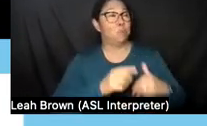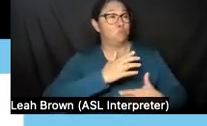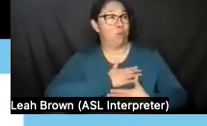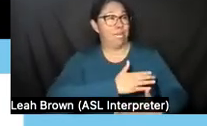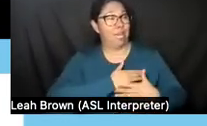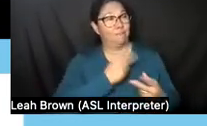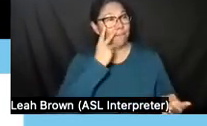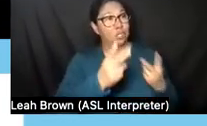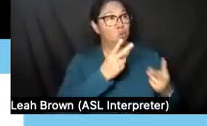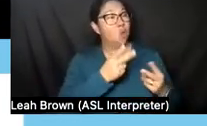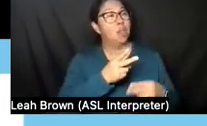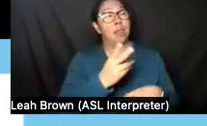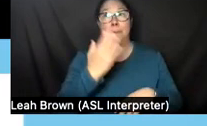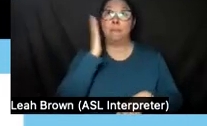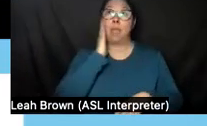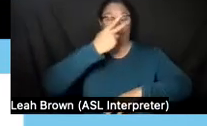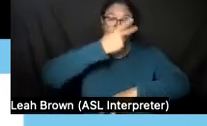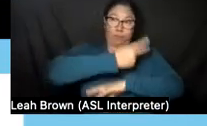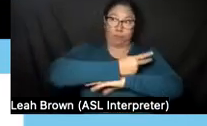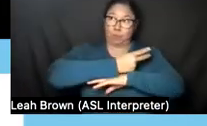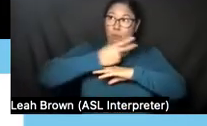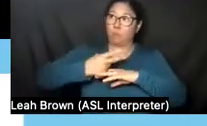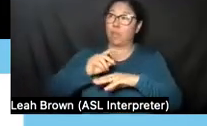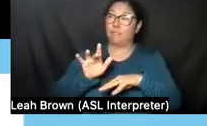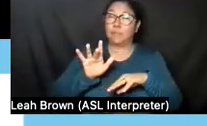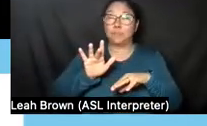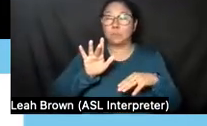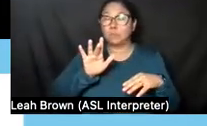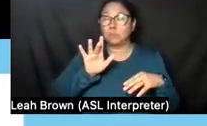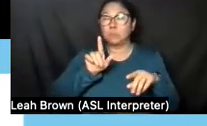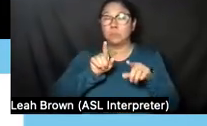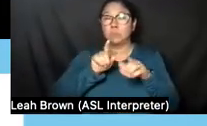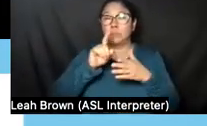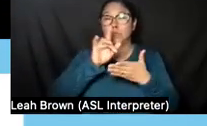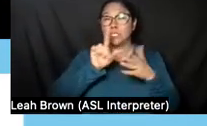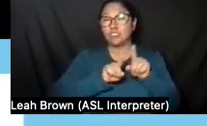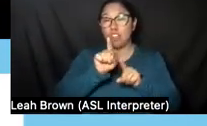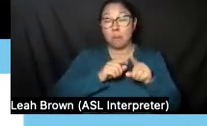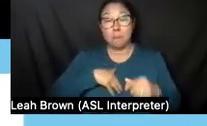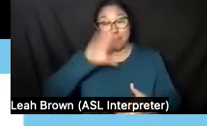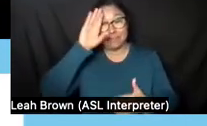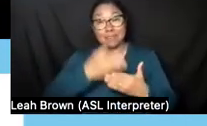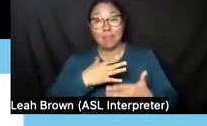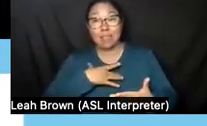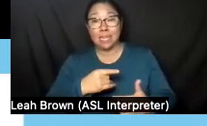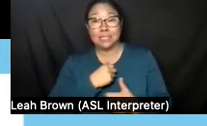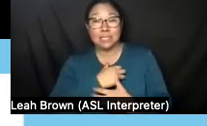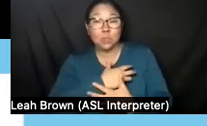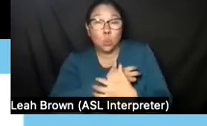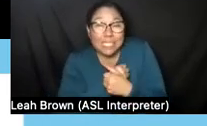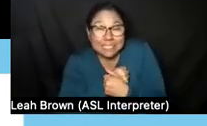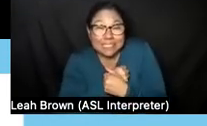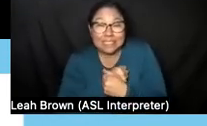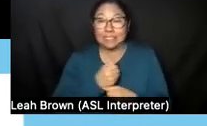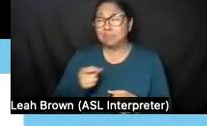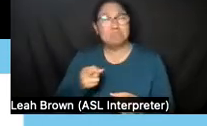hand. The deep breathing, the finger breathing, squeezes. My son likes squeezes. He'll be like, can I have some squeezes? I'm sad right now.